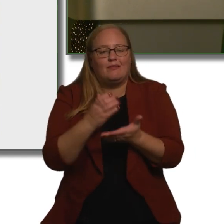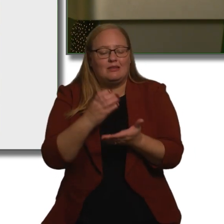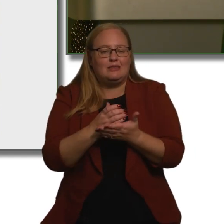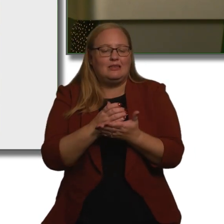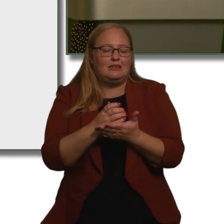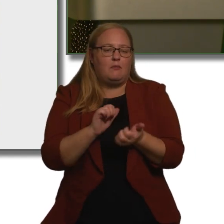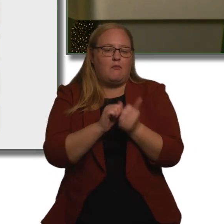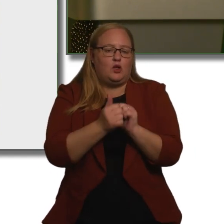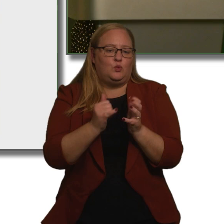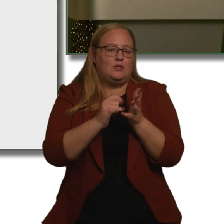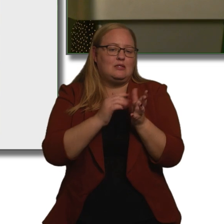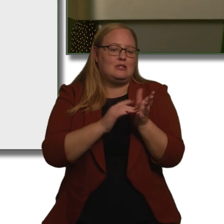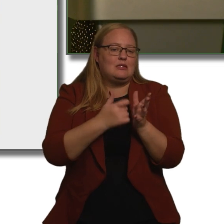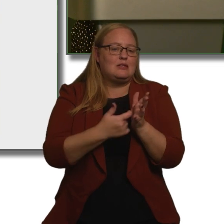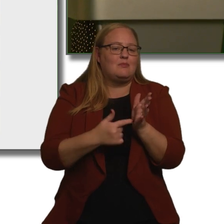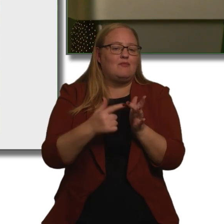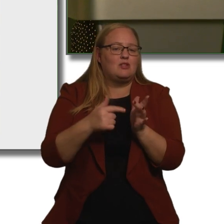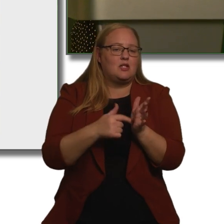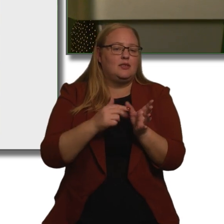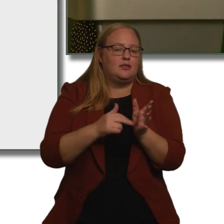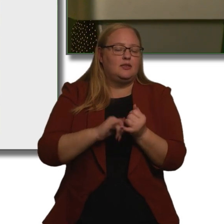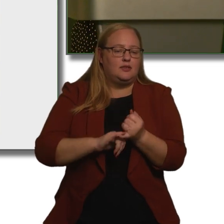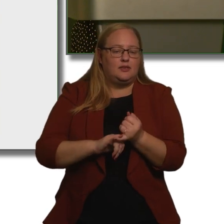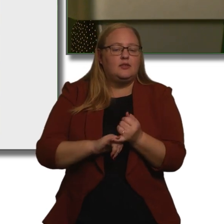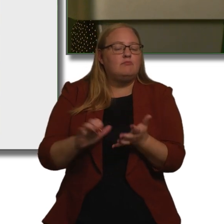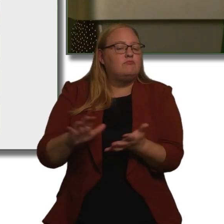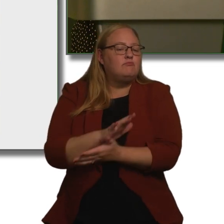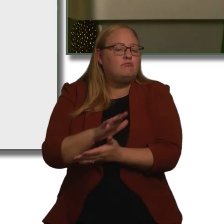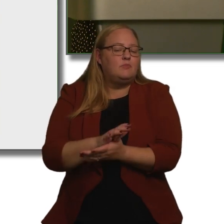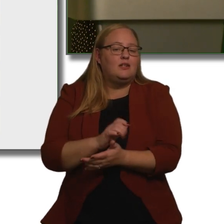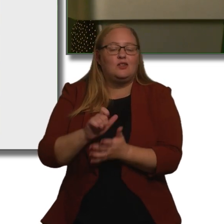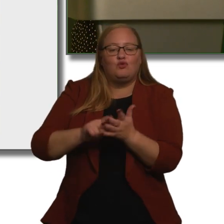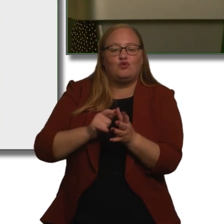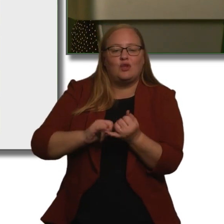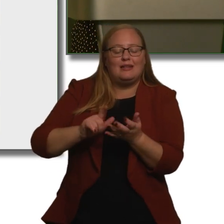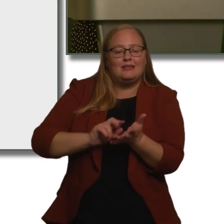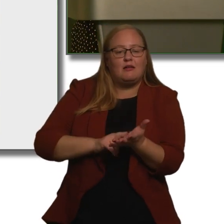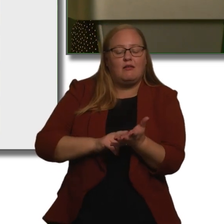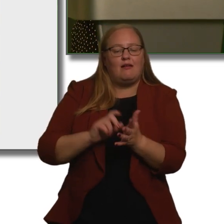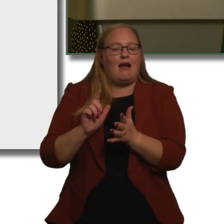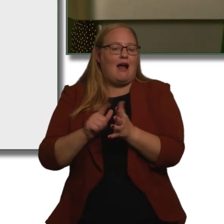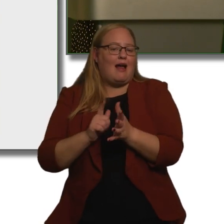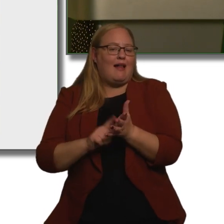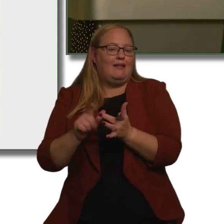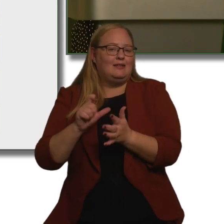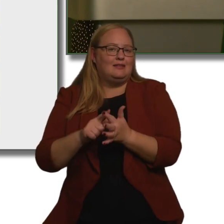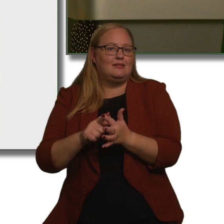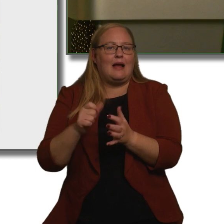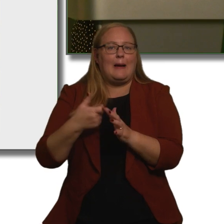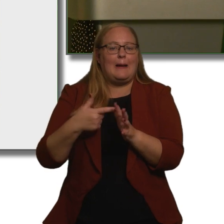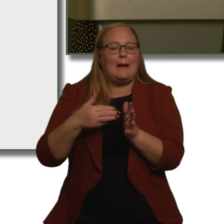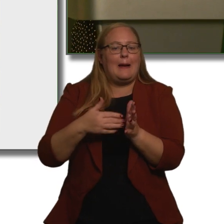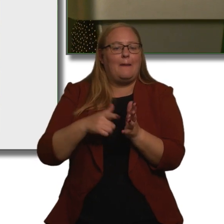the Samaritans. And I'm really delighted that Jason, Alice and Camlin have joined us tonight to share more